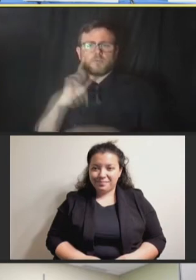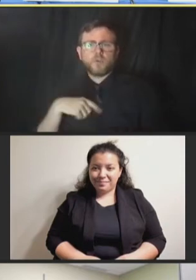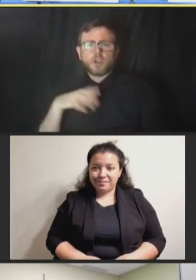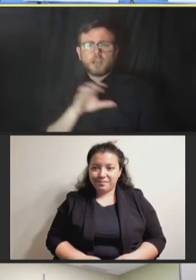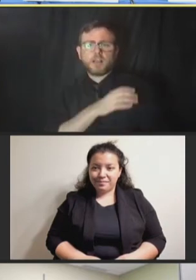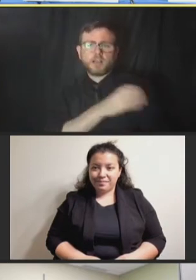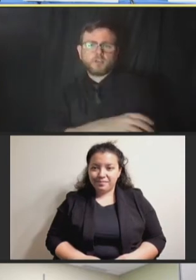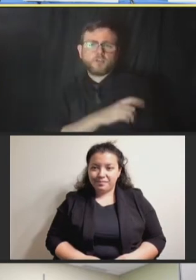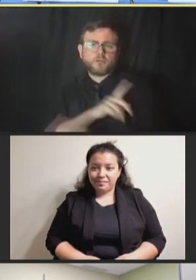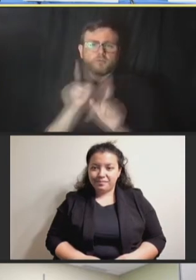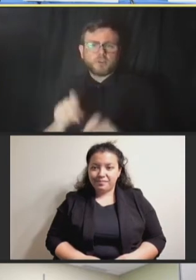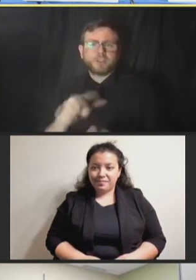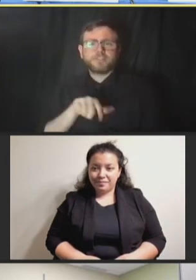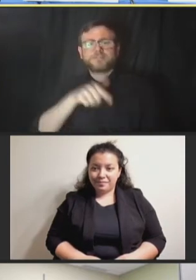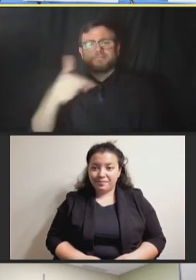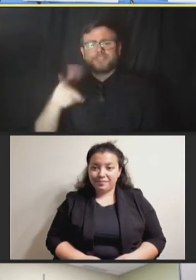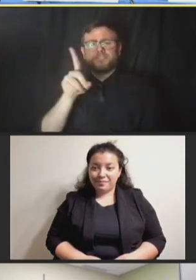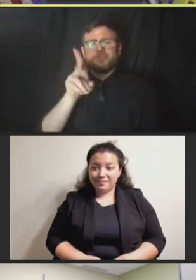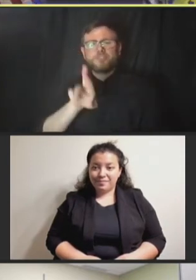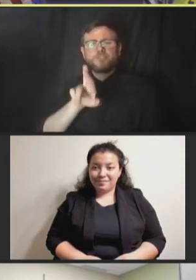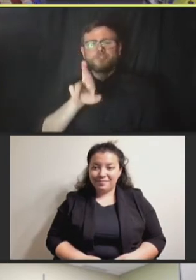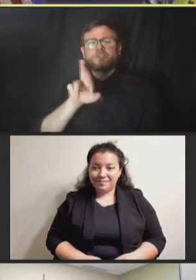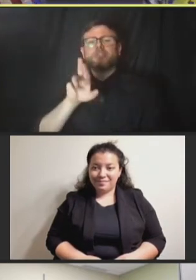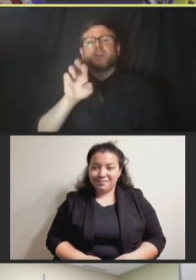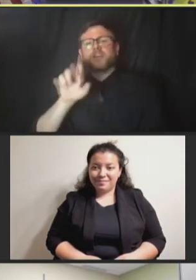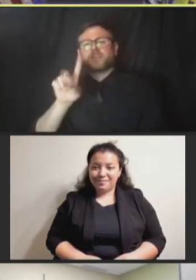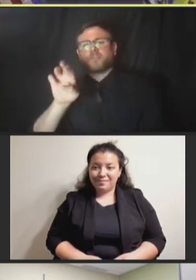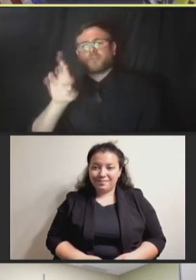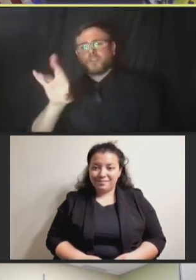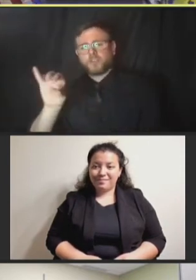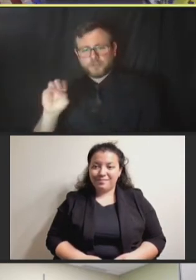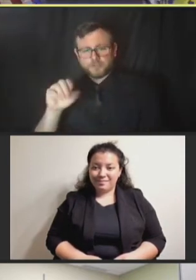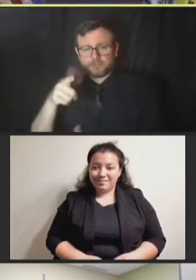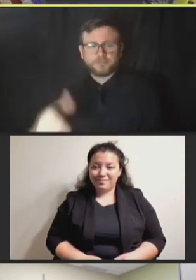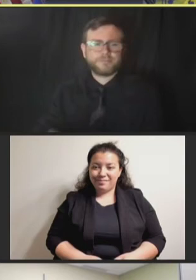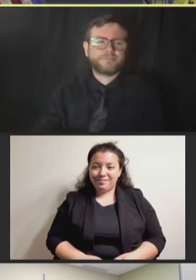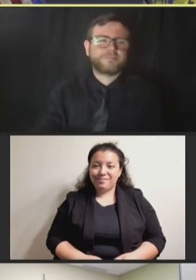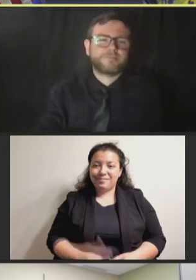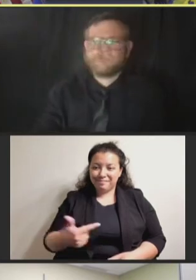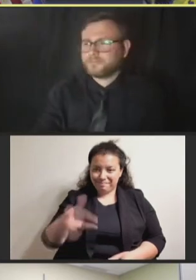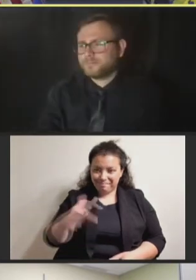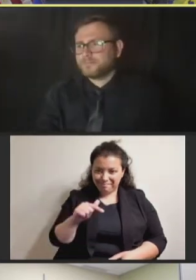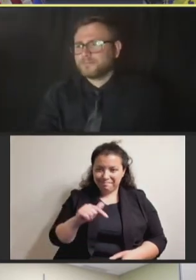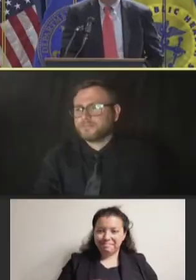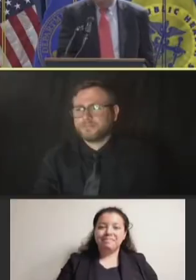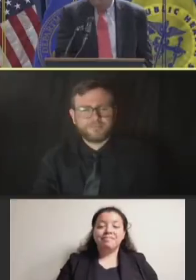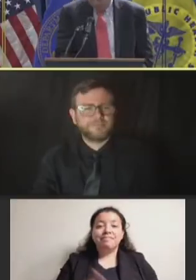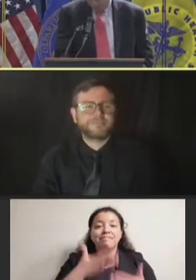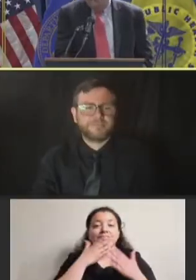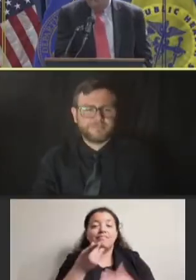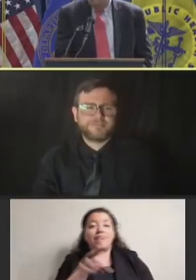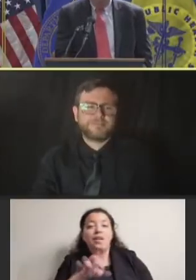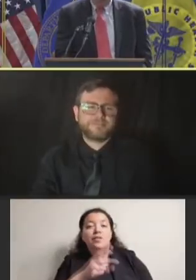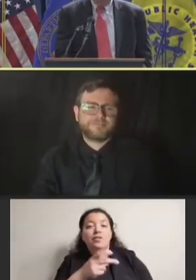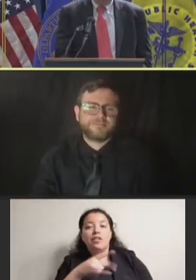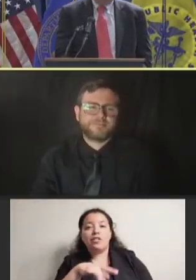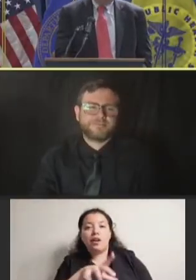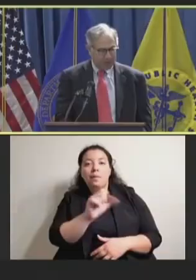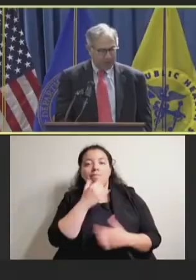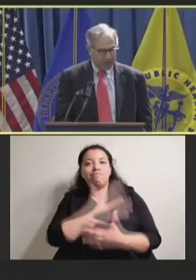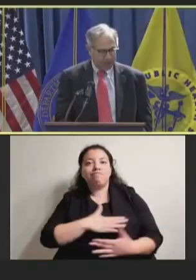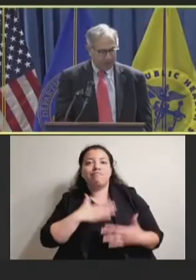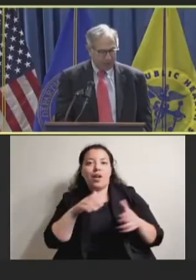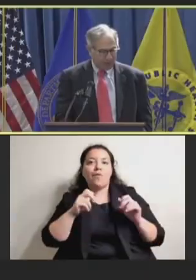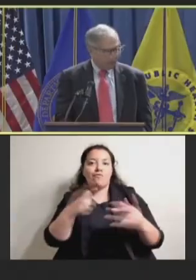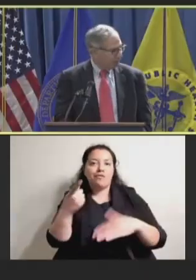are up. Thank you very much, Dr. Hopkins, and I really appreciate the opportunity to be here speaking to this